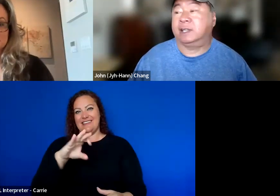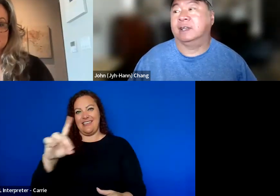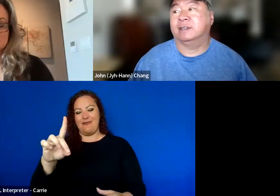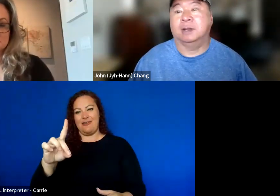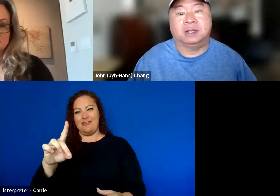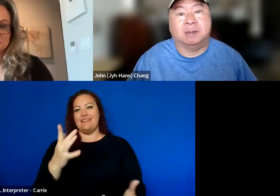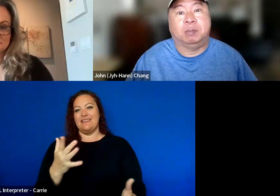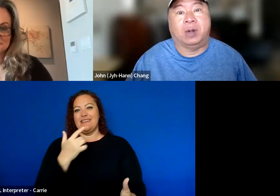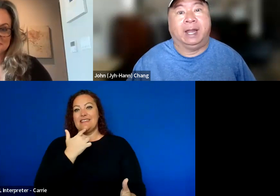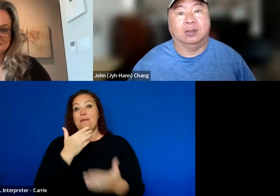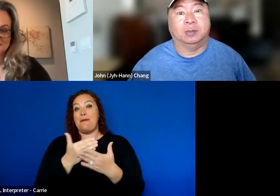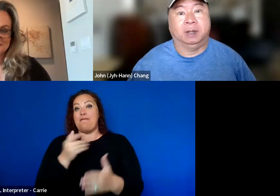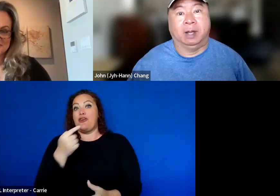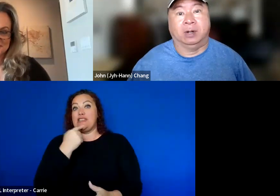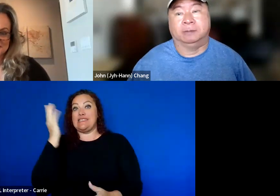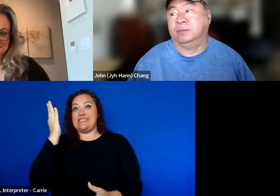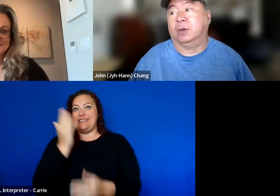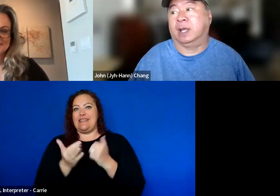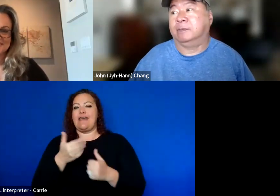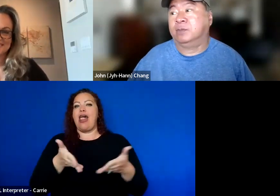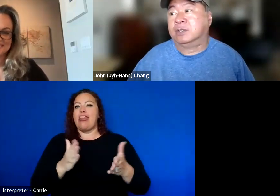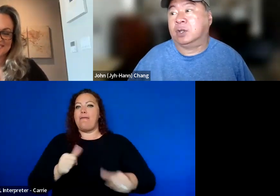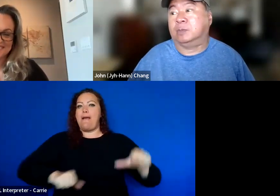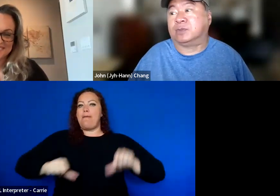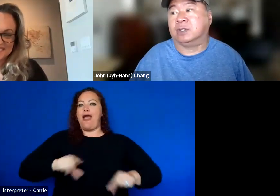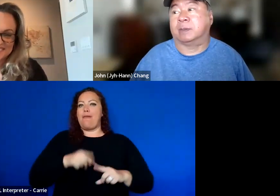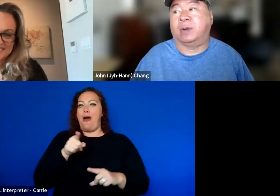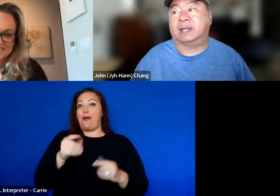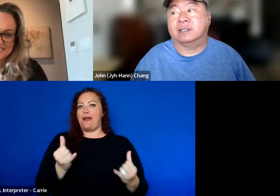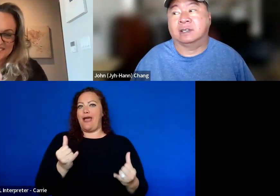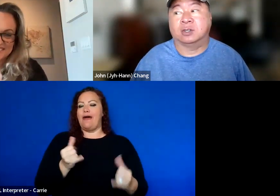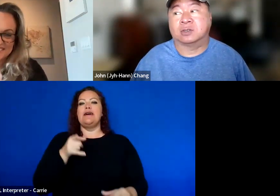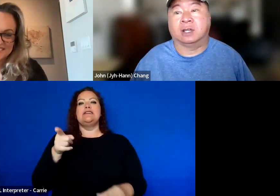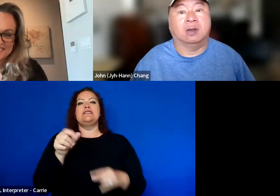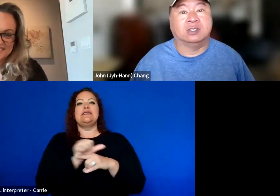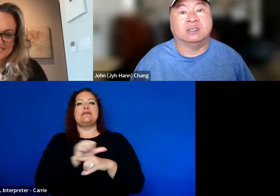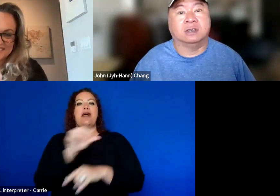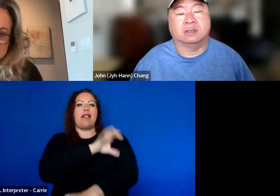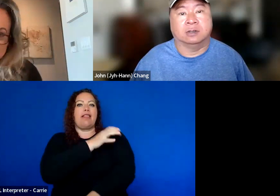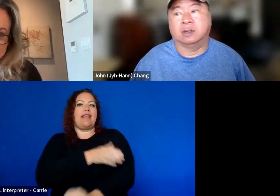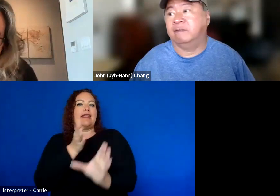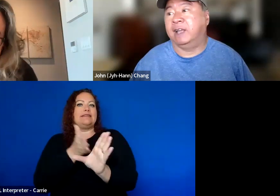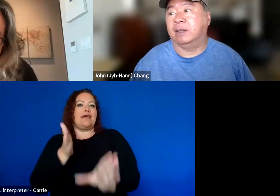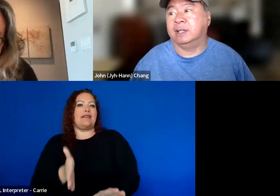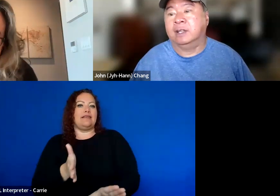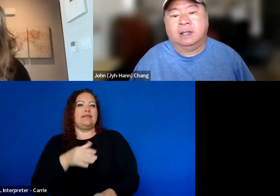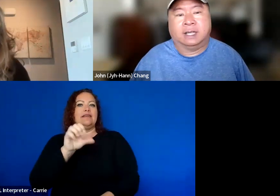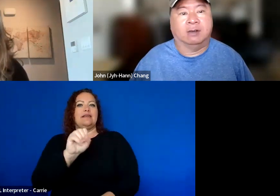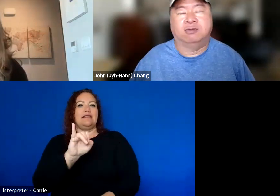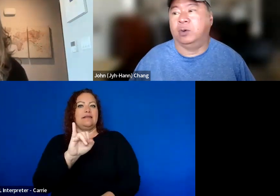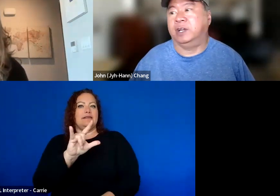Hayward says anything, let me brag a little bit about her. Okay, so she's a practicing clinical psychologist in Silicon